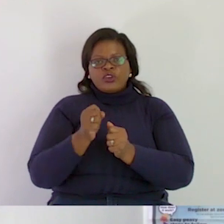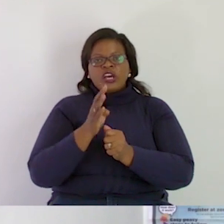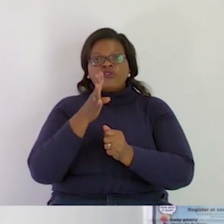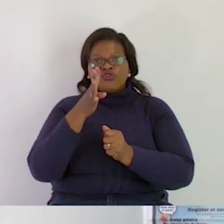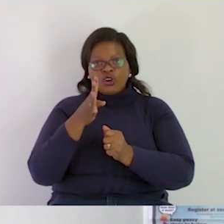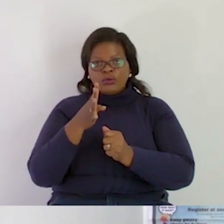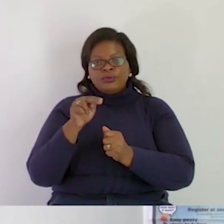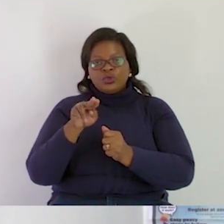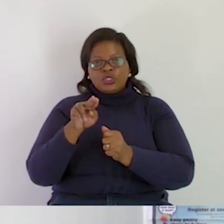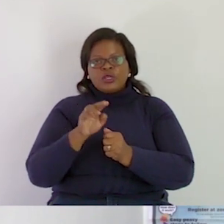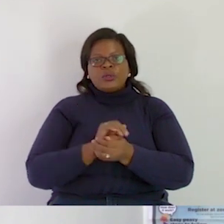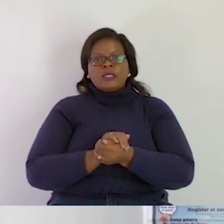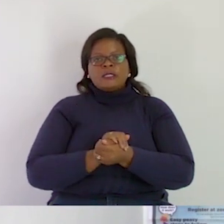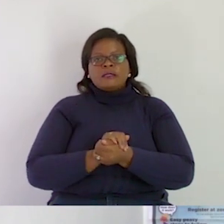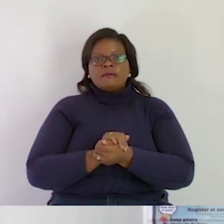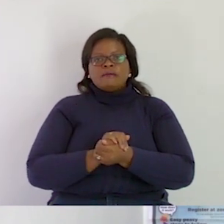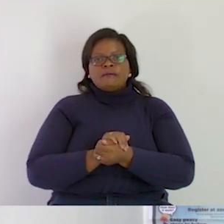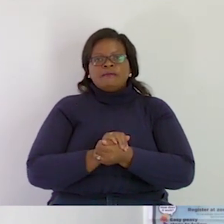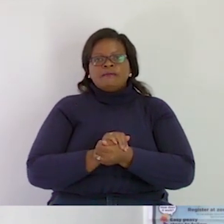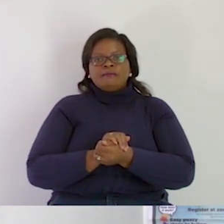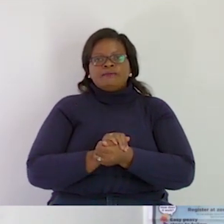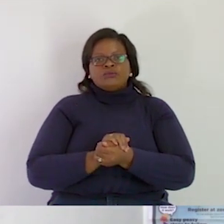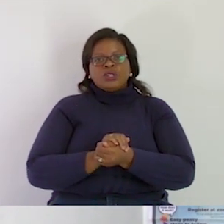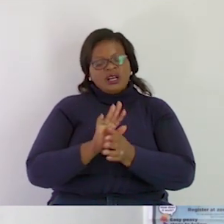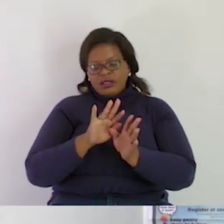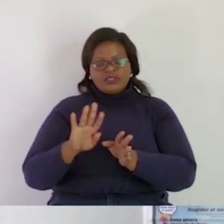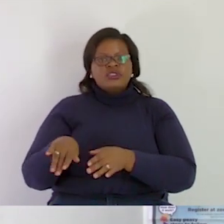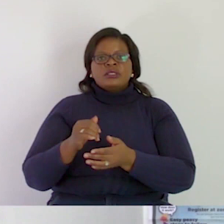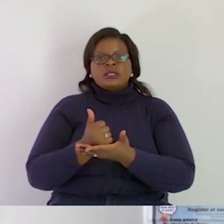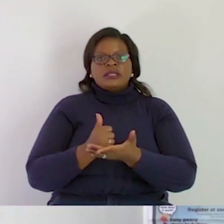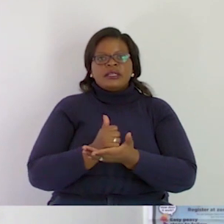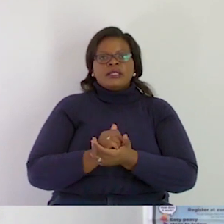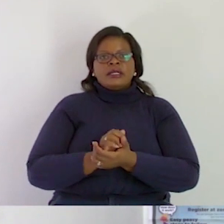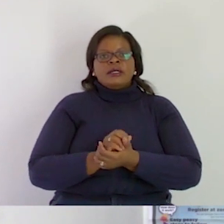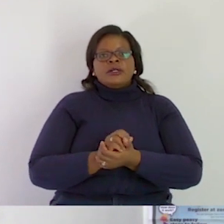And then we have 4, and then let me just do it somewhere here.